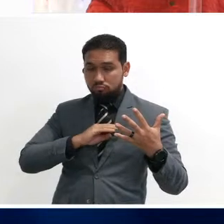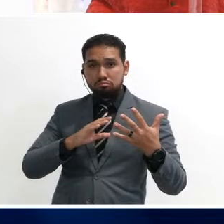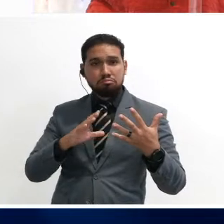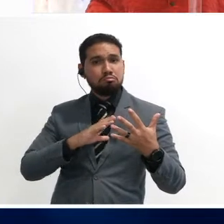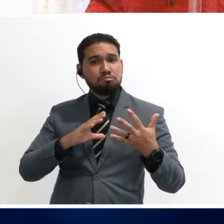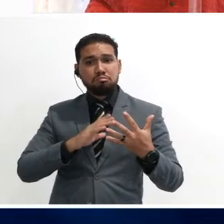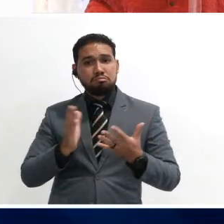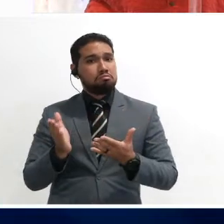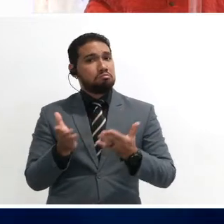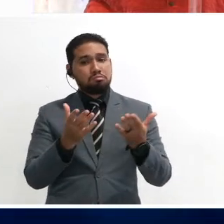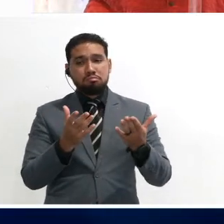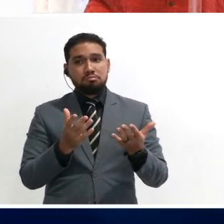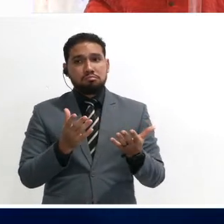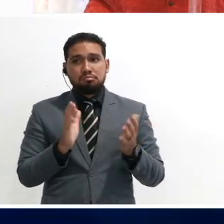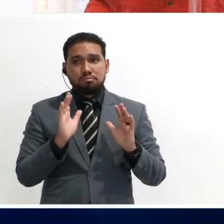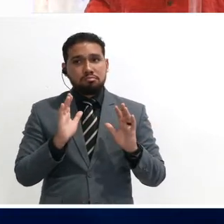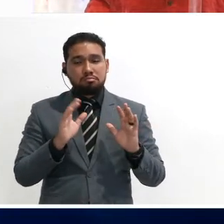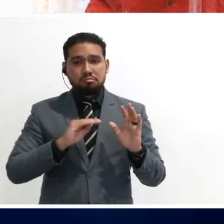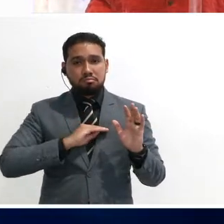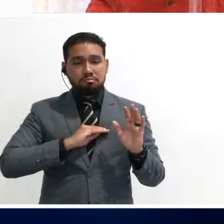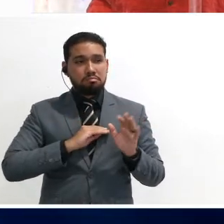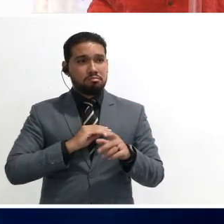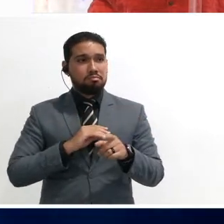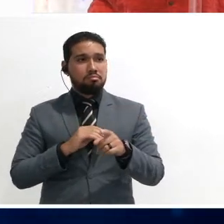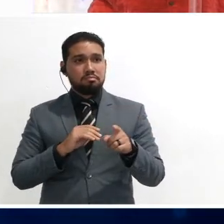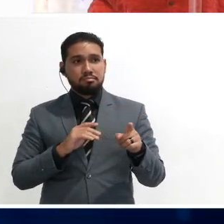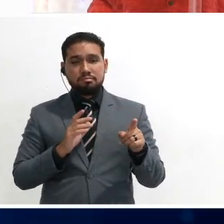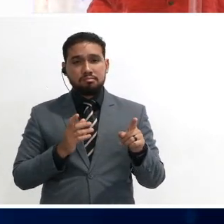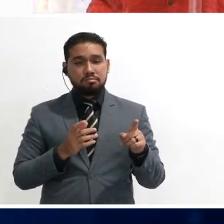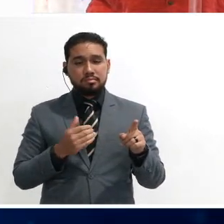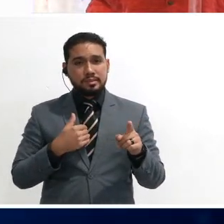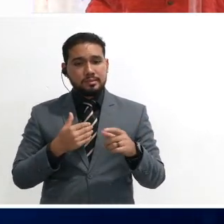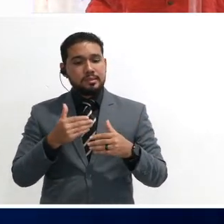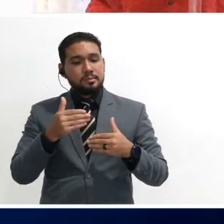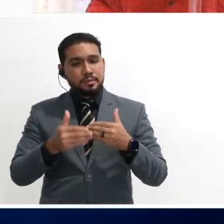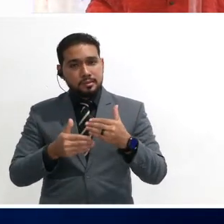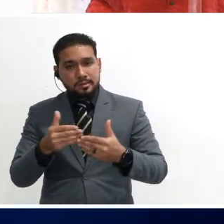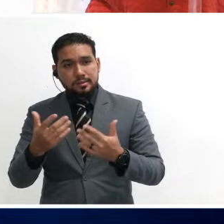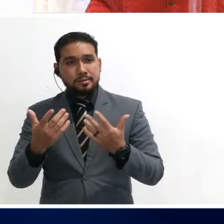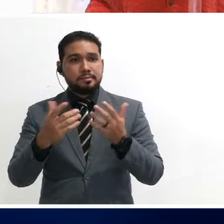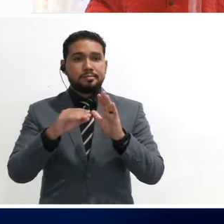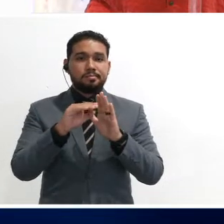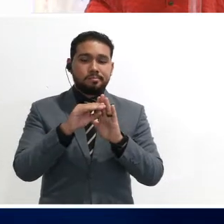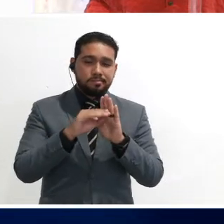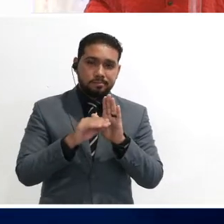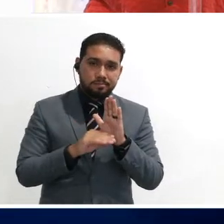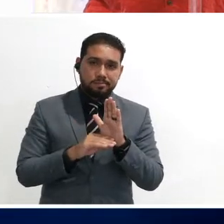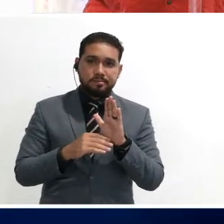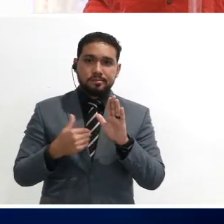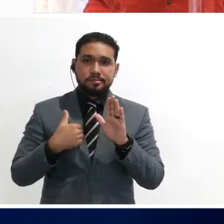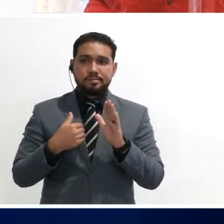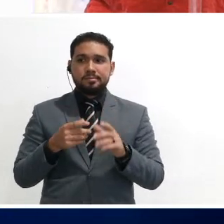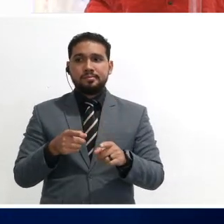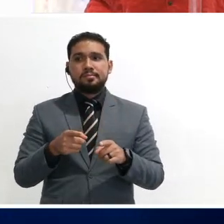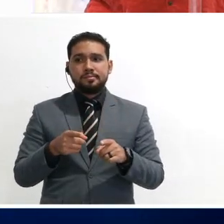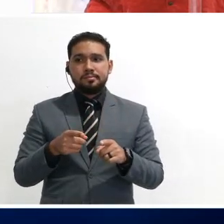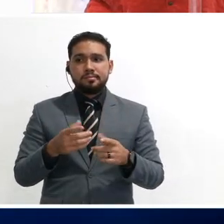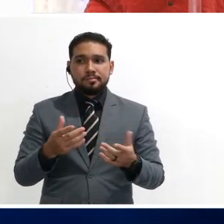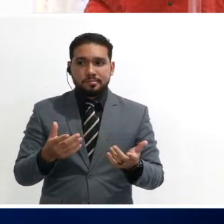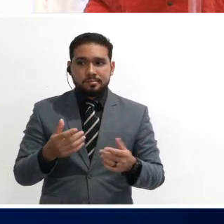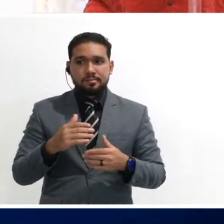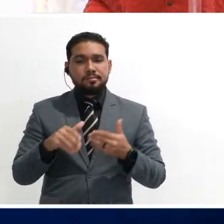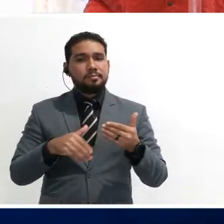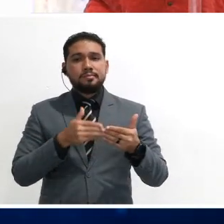there's all those passives in there and filters, et cetera, is that they're doing all the required matching